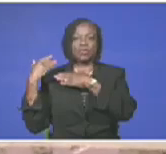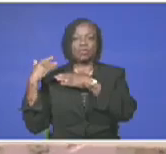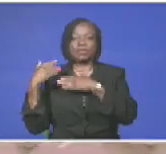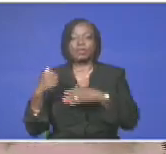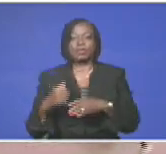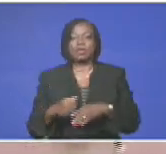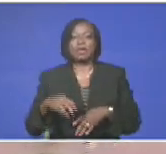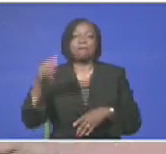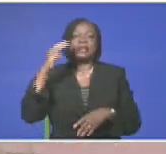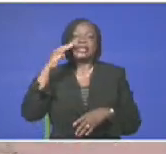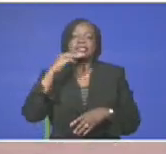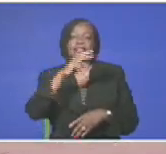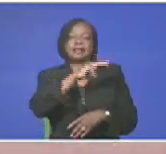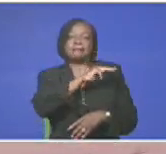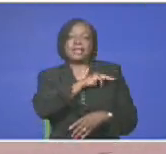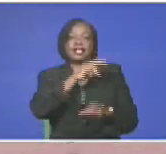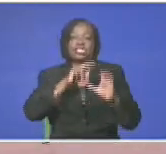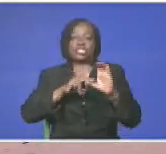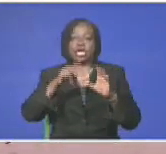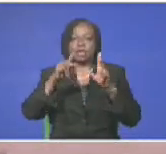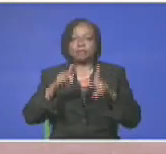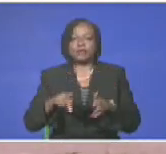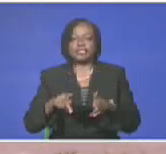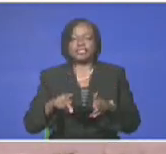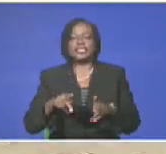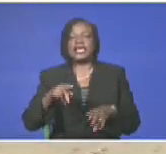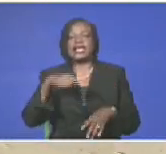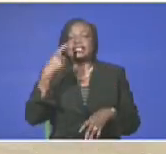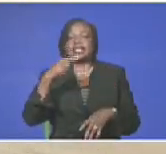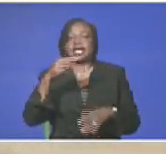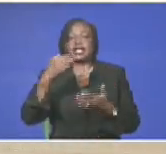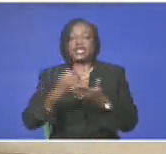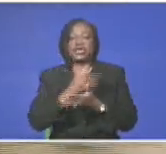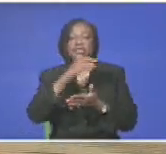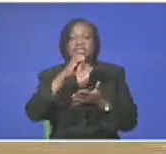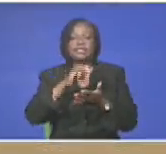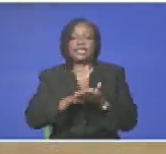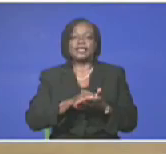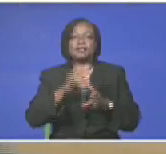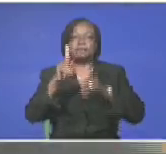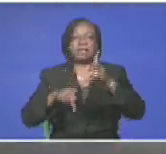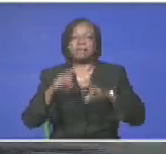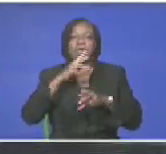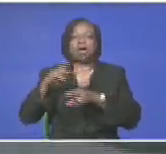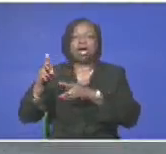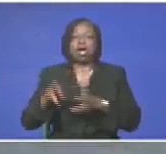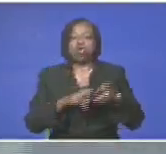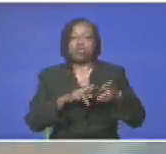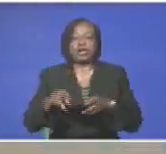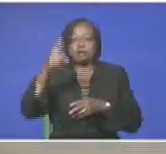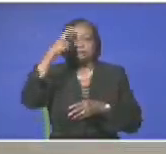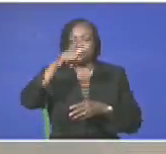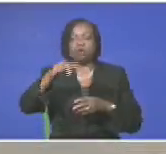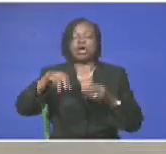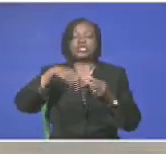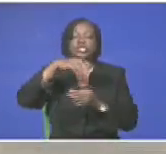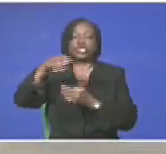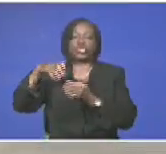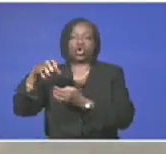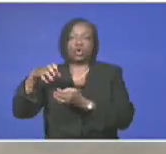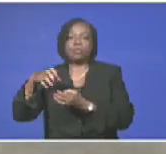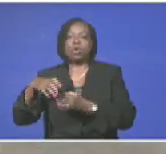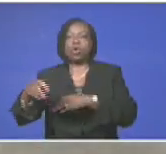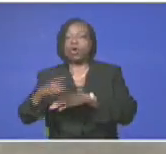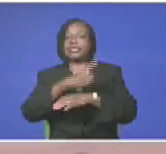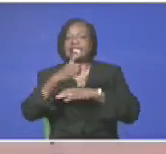Fundraising Committee, Melissa Maynard Allen, telling our news team by telephone that residents are ready for a potential storm or disaster, even though